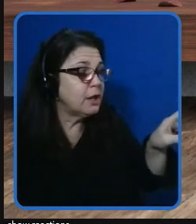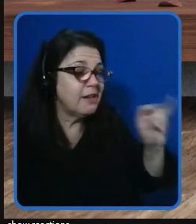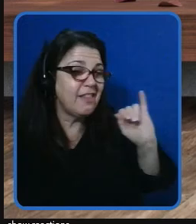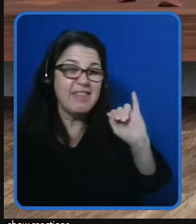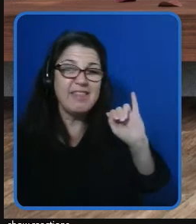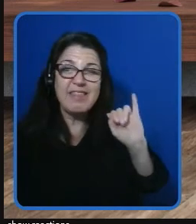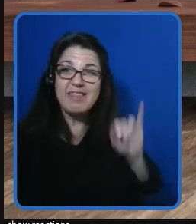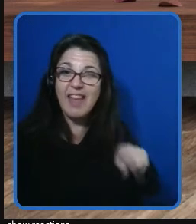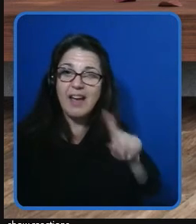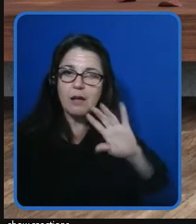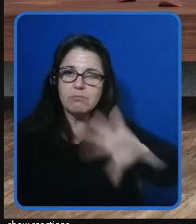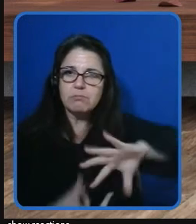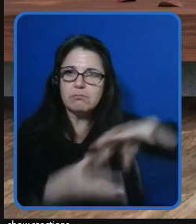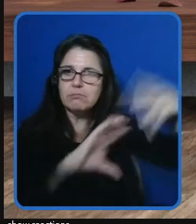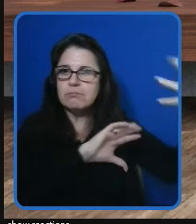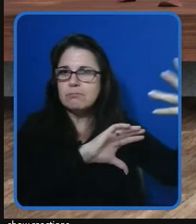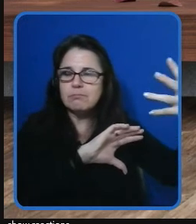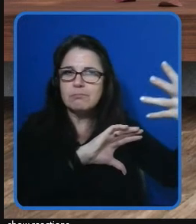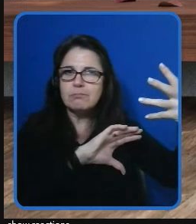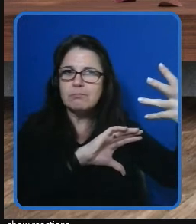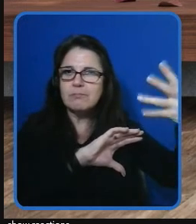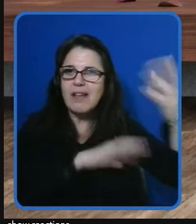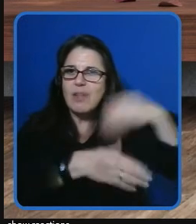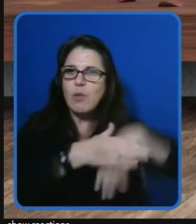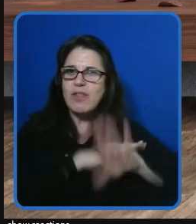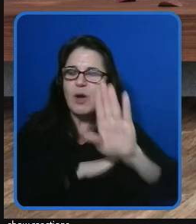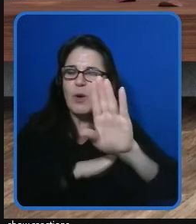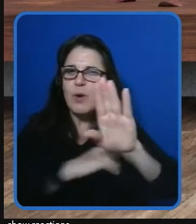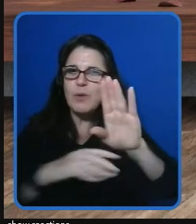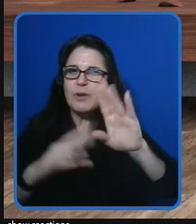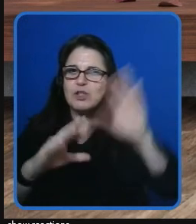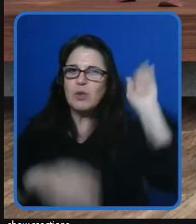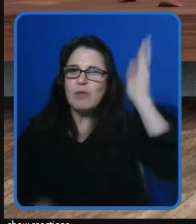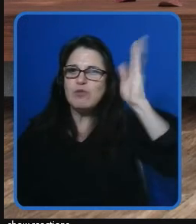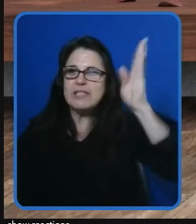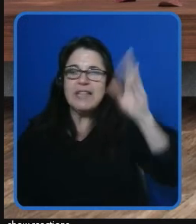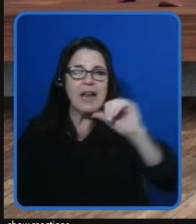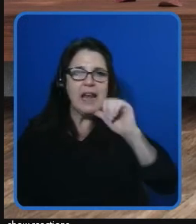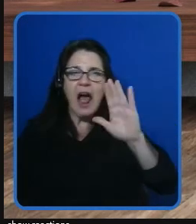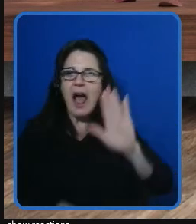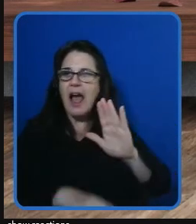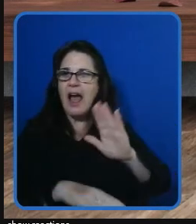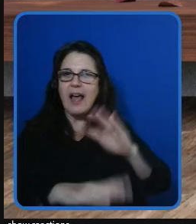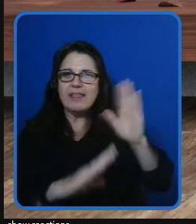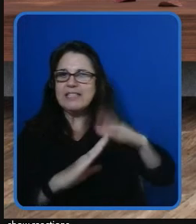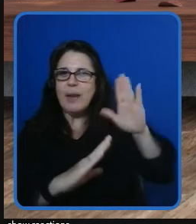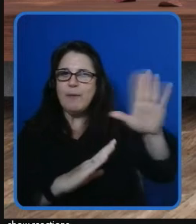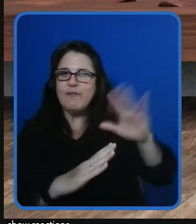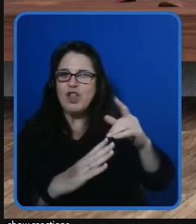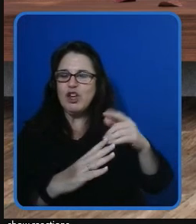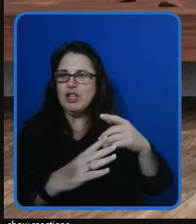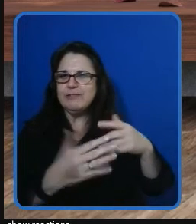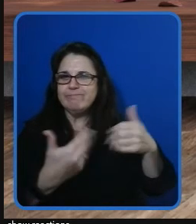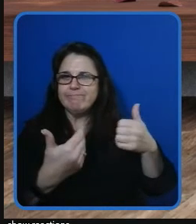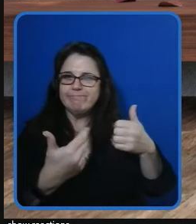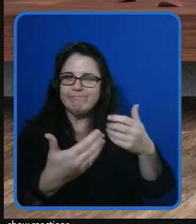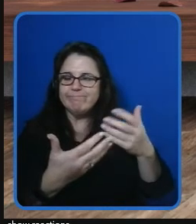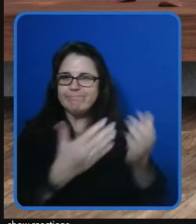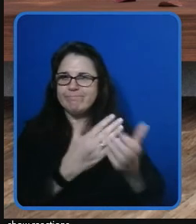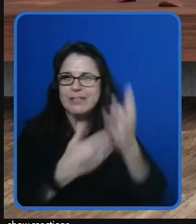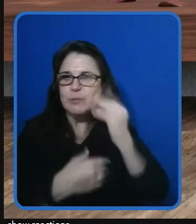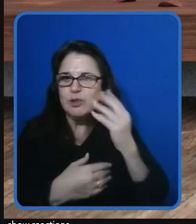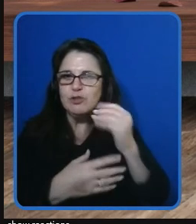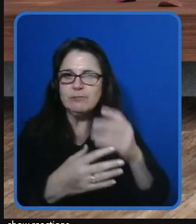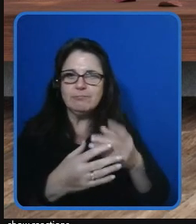just mess up their mind, and then imagine what would happen when they go into that presentation. They are not going to be at the top of their game. And so one of the things that we as an organization,